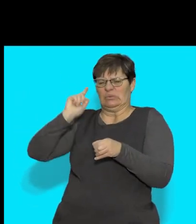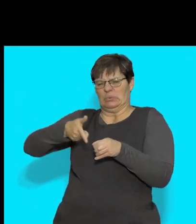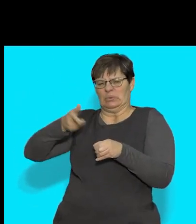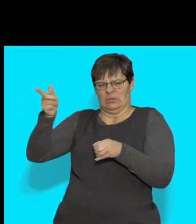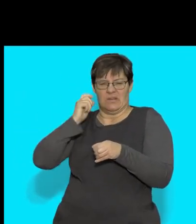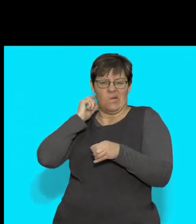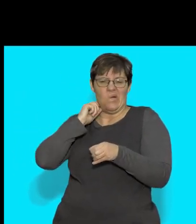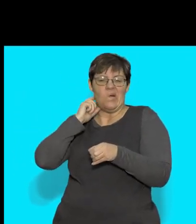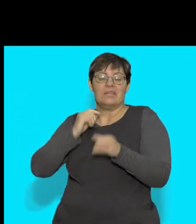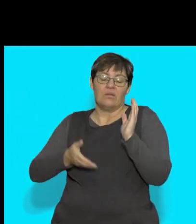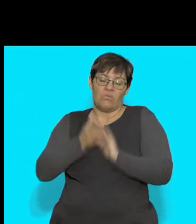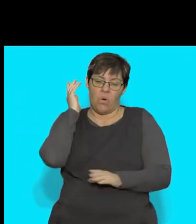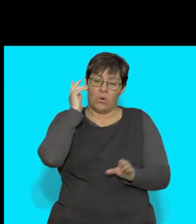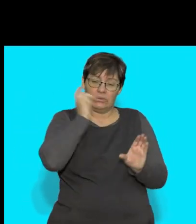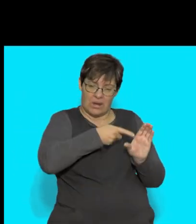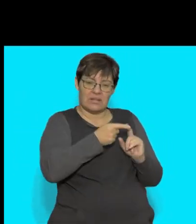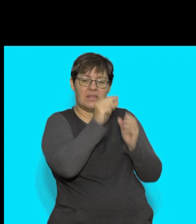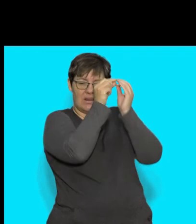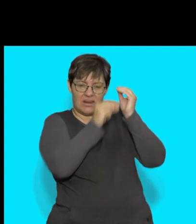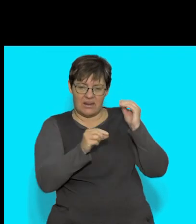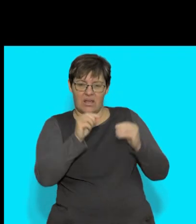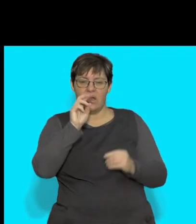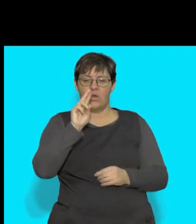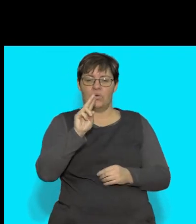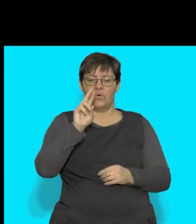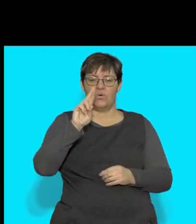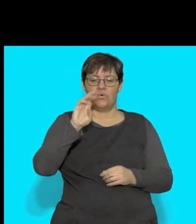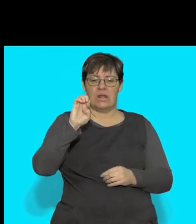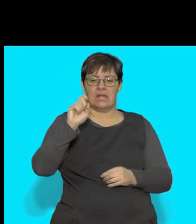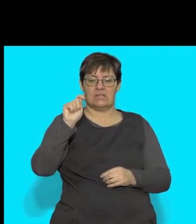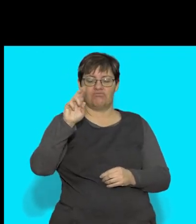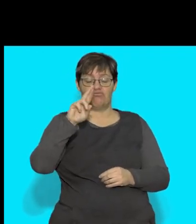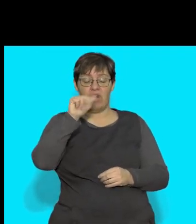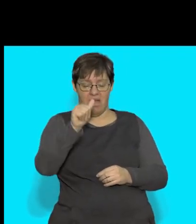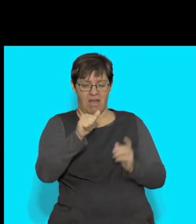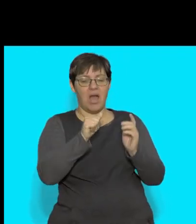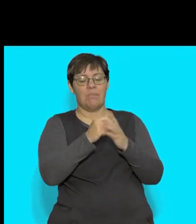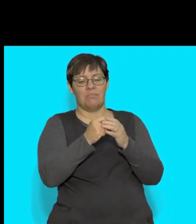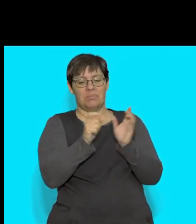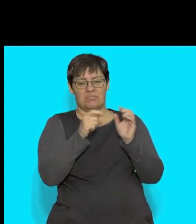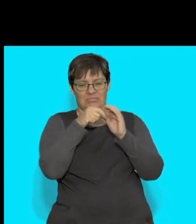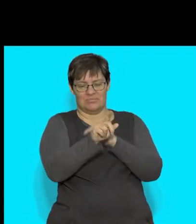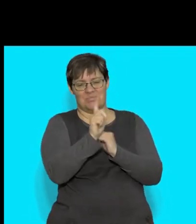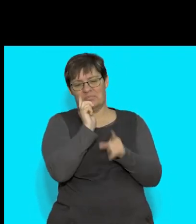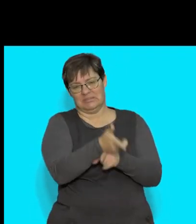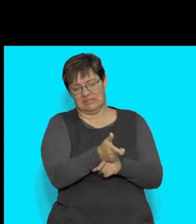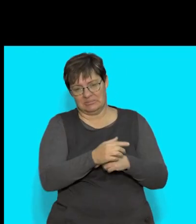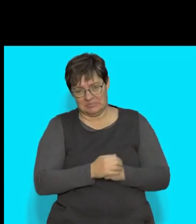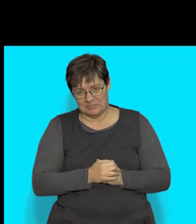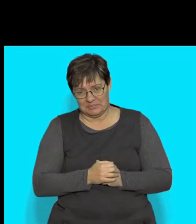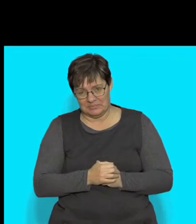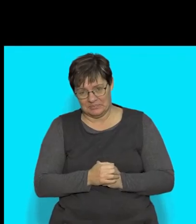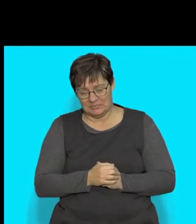full. Let us go to the toilet. And then we have a urethra and then we go to the